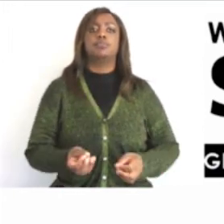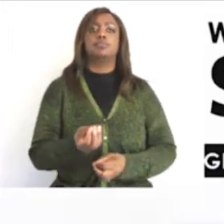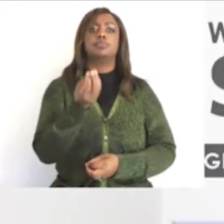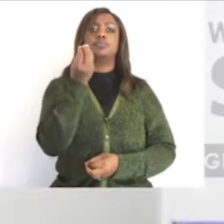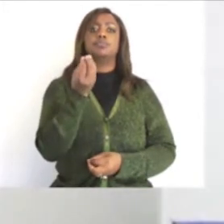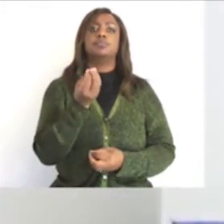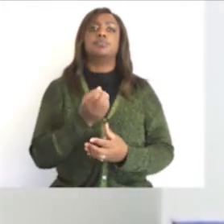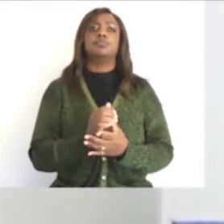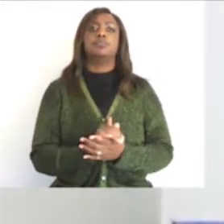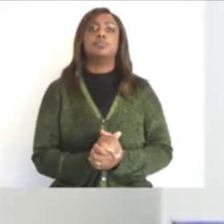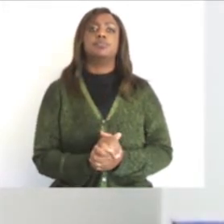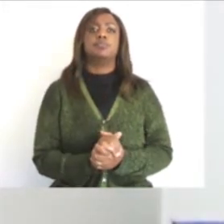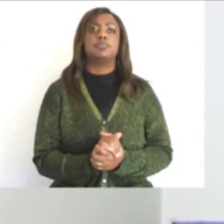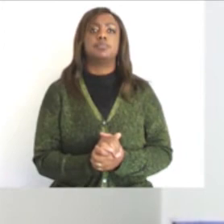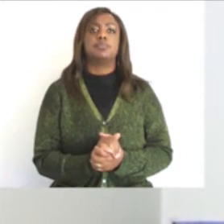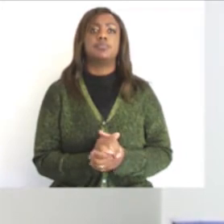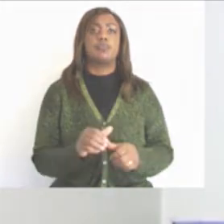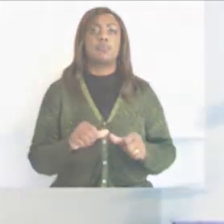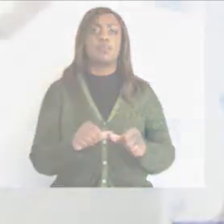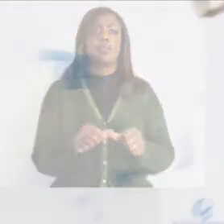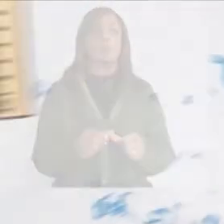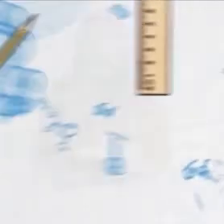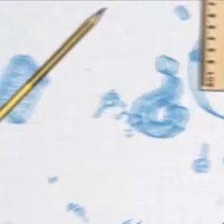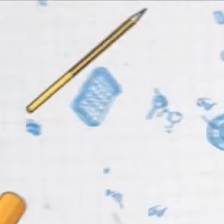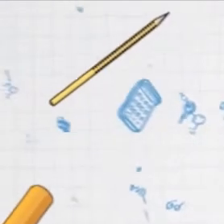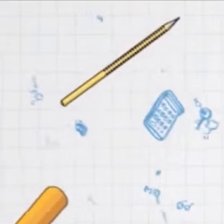maturity. So stay tuned, we'll be right back.